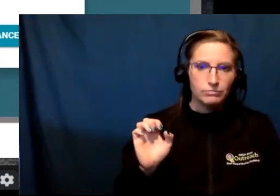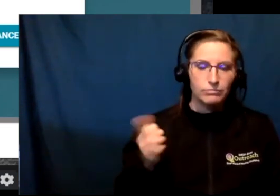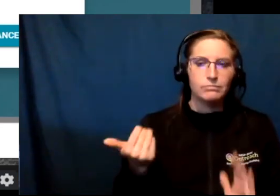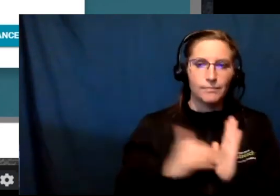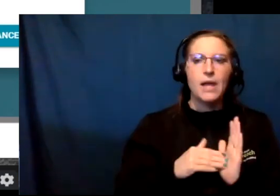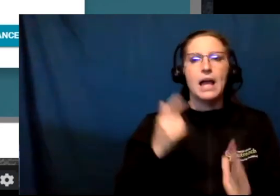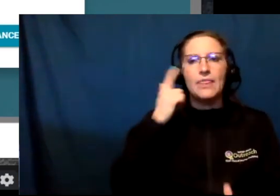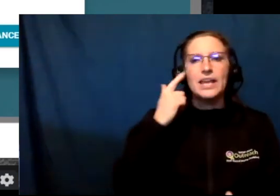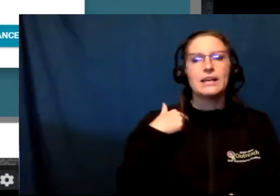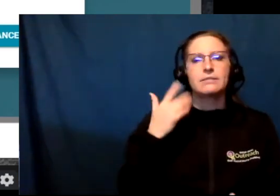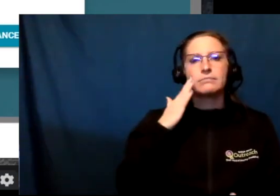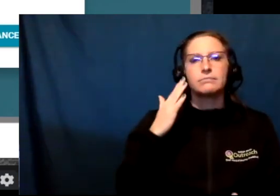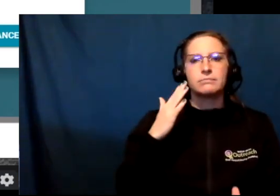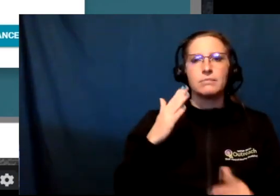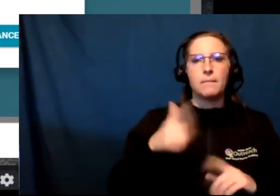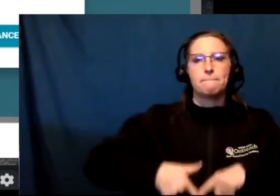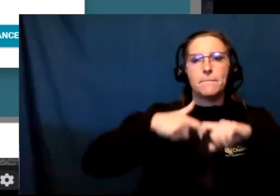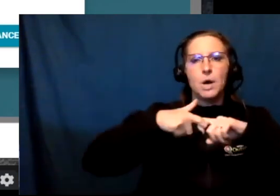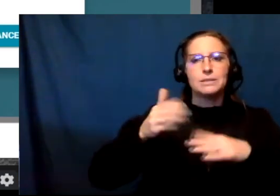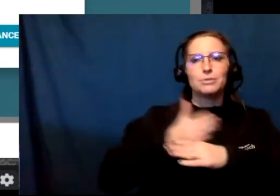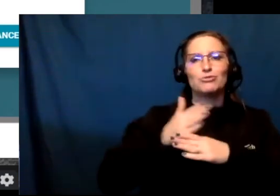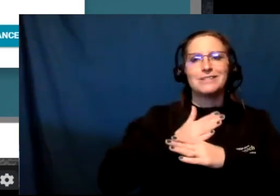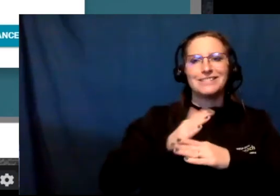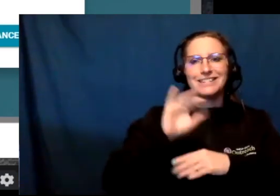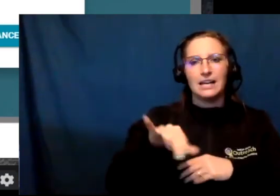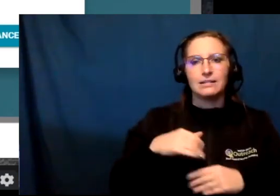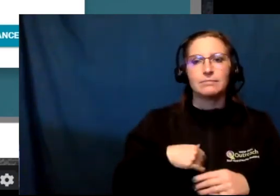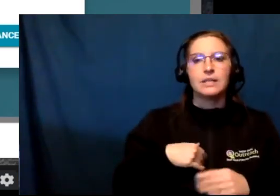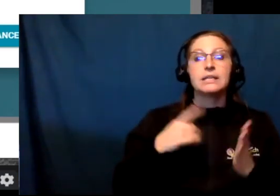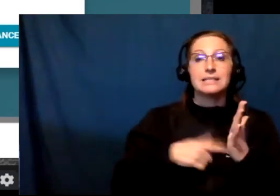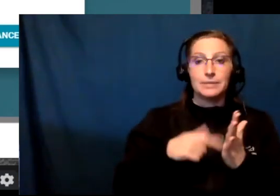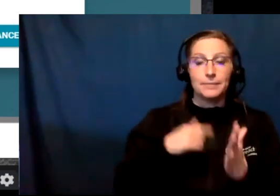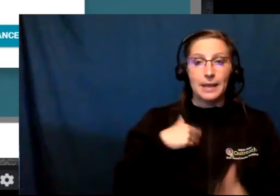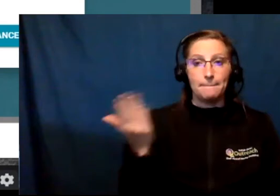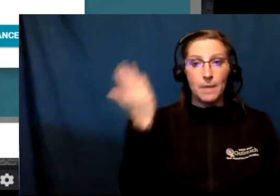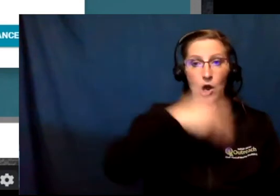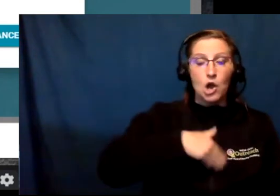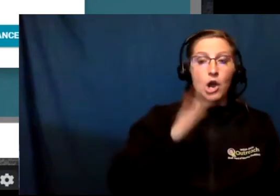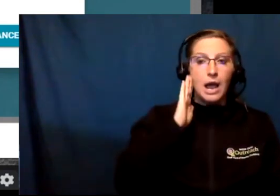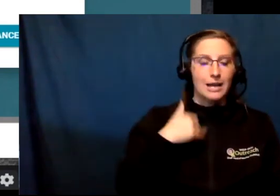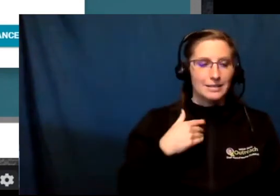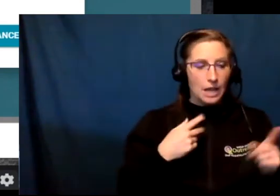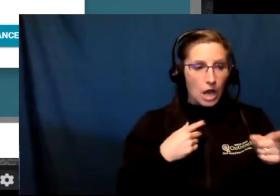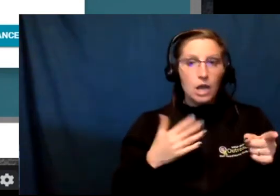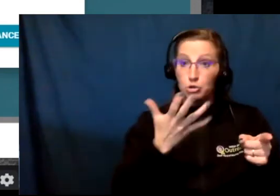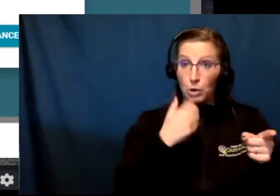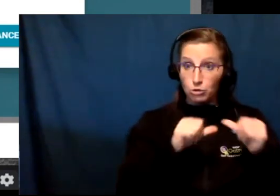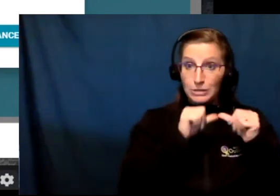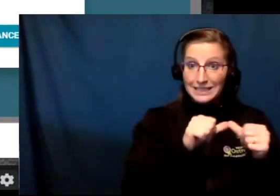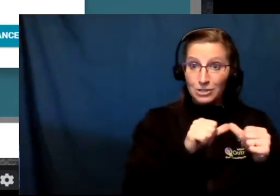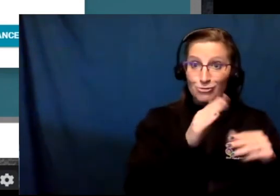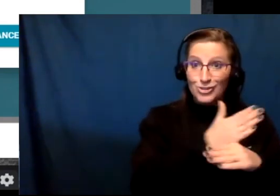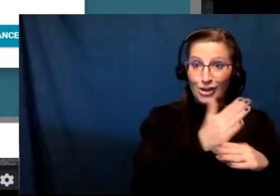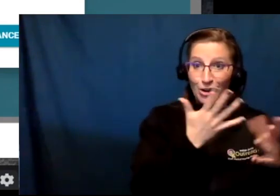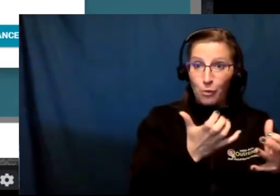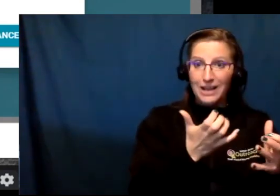think sometimes too, I've noticed, and it's possible that I just am missing it, but it'll say like, do you want to continue sharing?